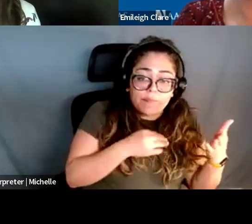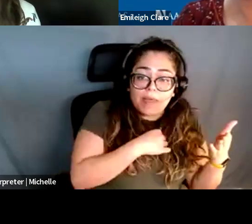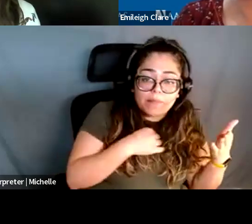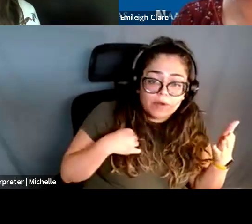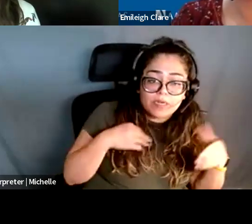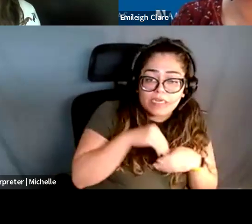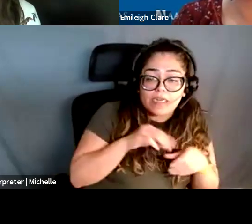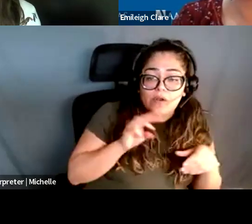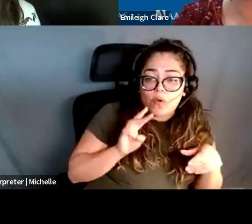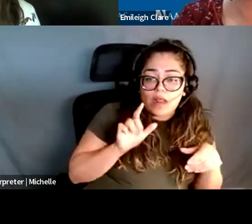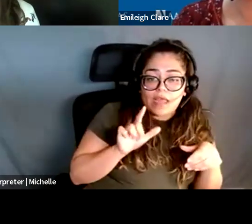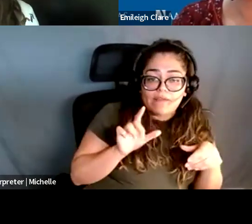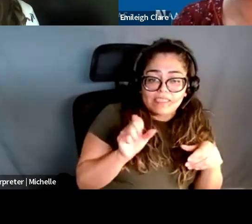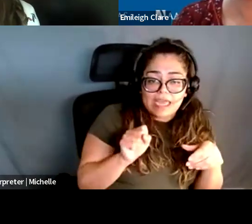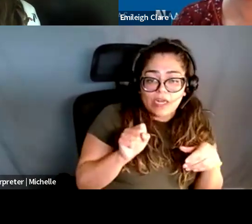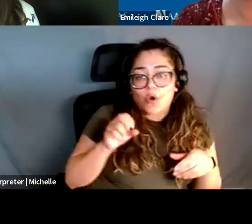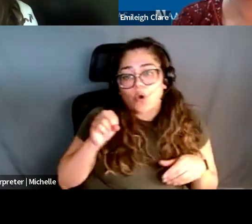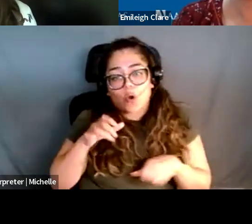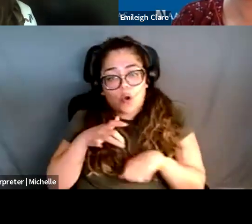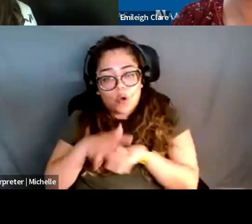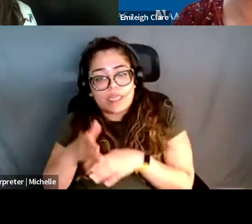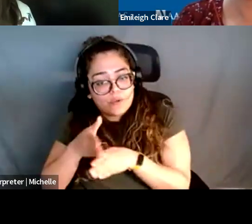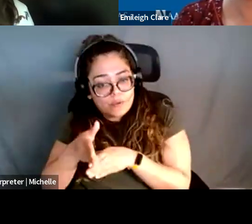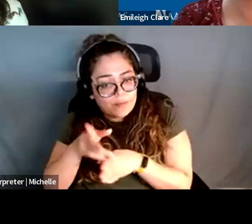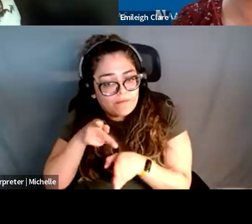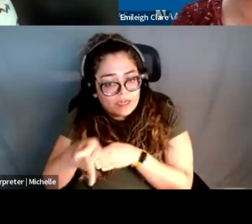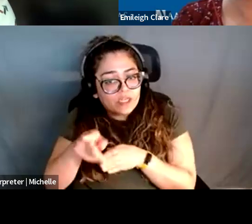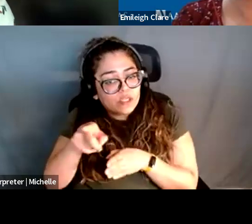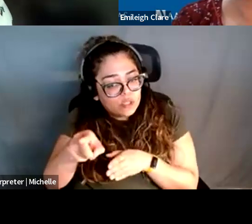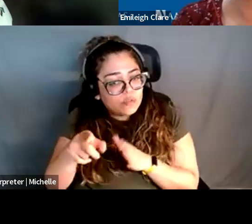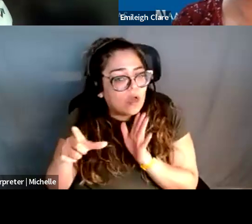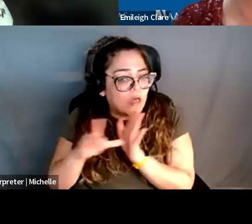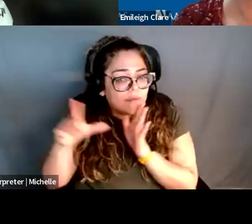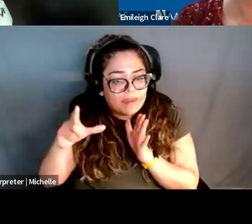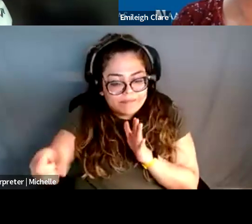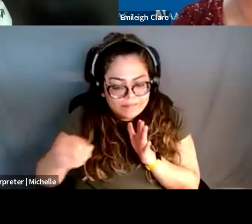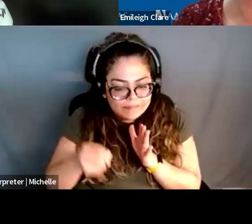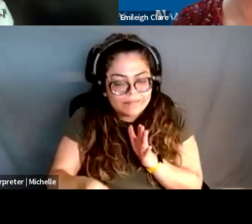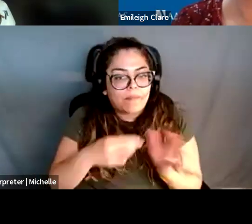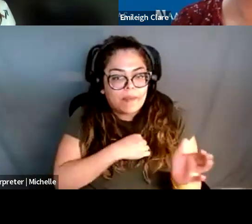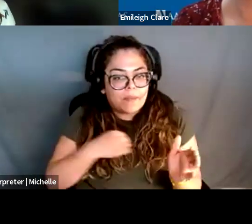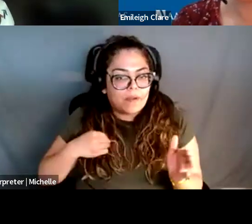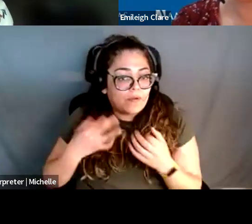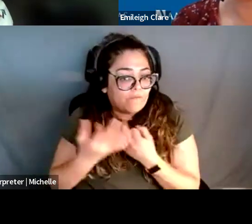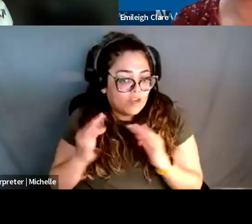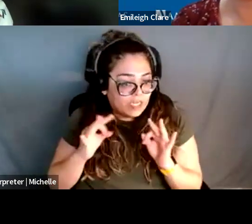Society or an early career professional with us, you're automatically become a member of either of those working groups free of charge. So